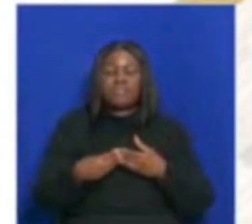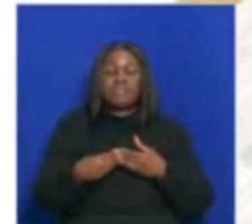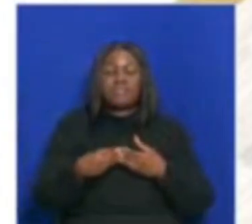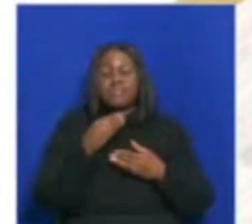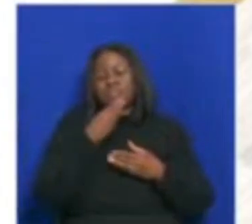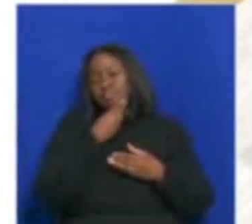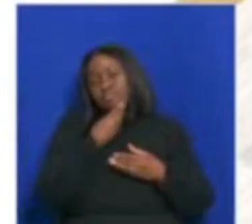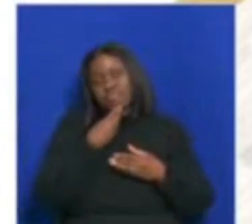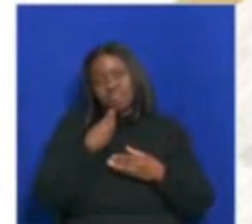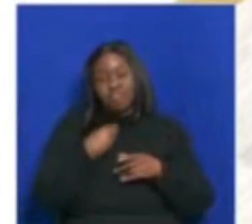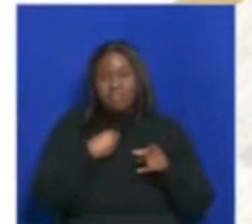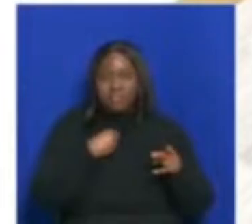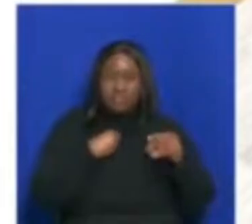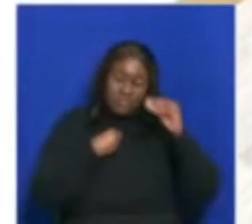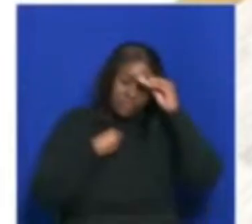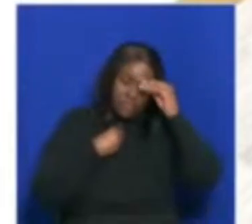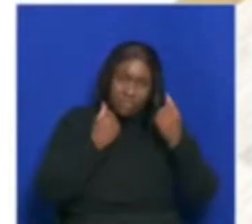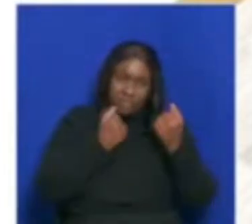used with unmarked